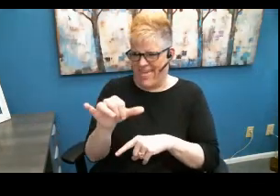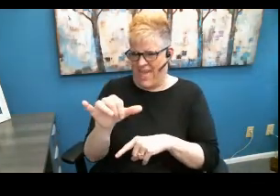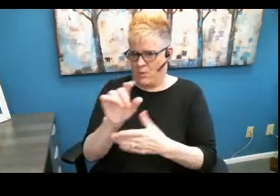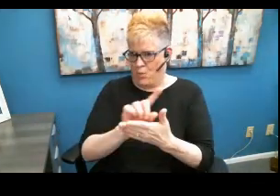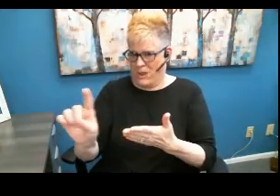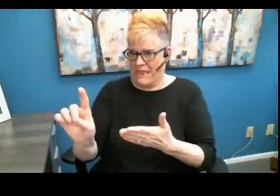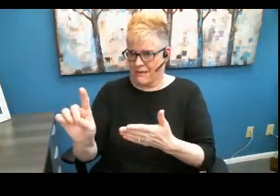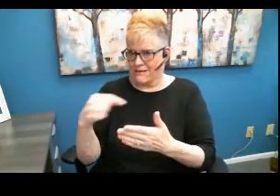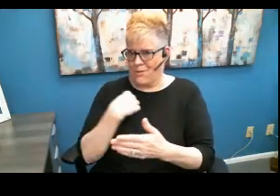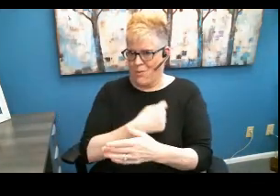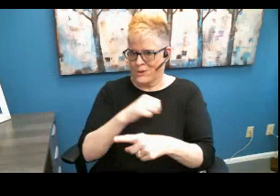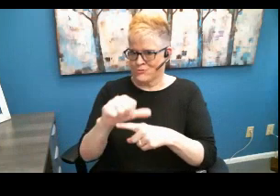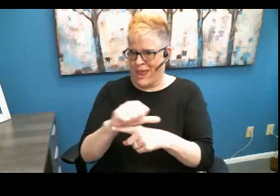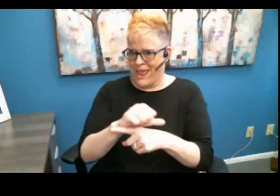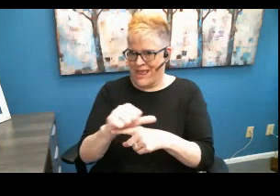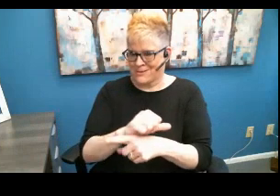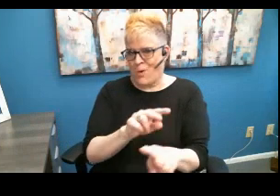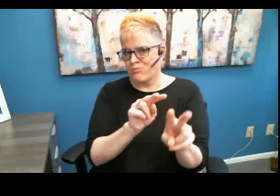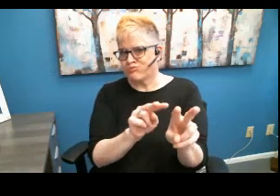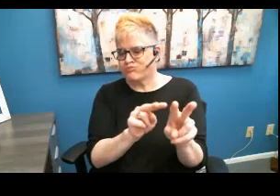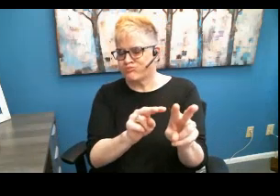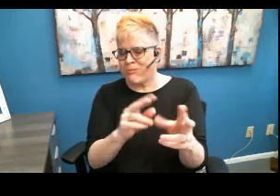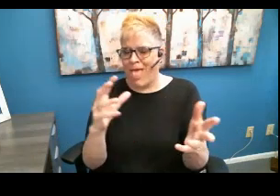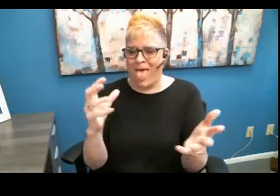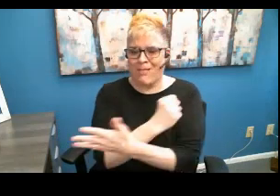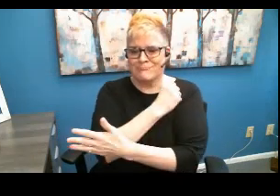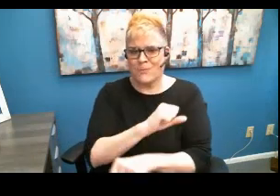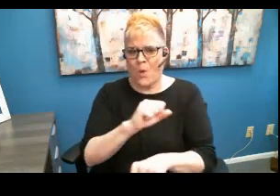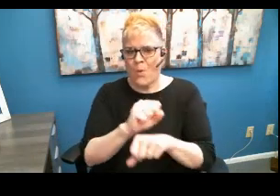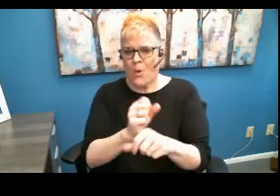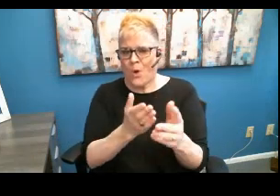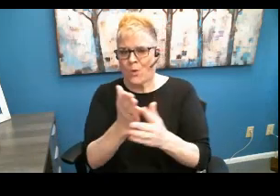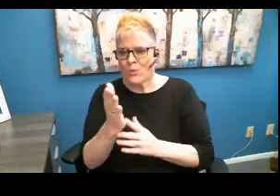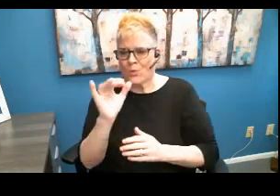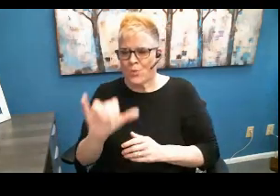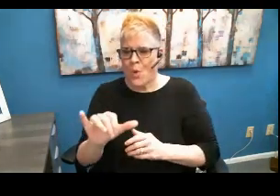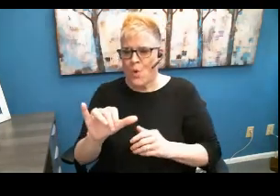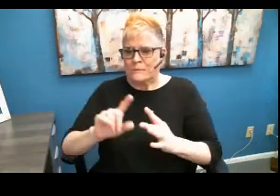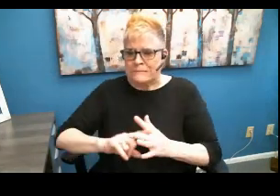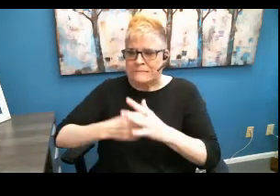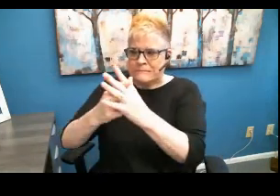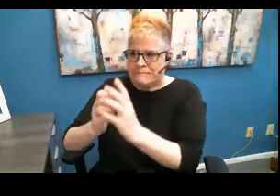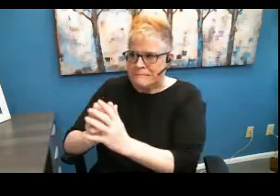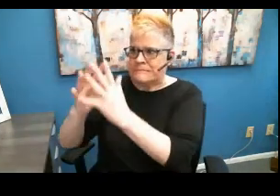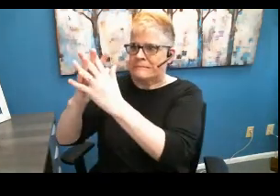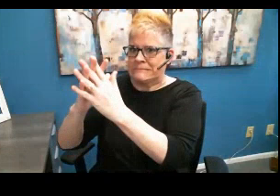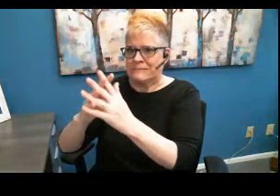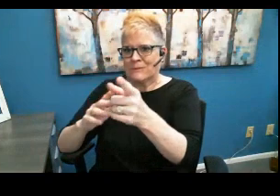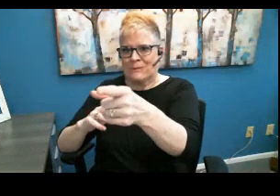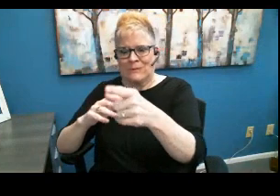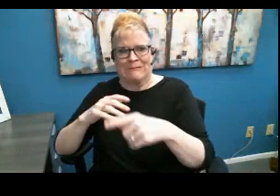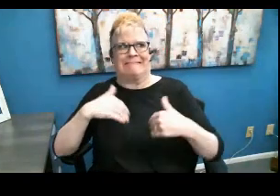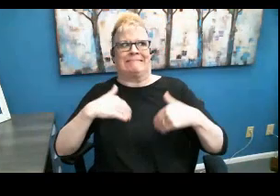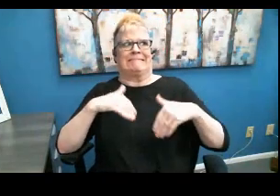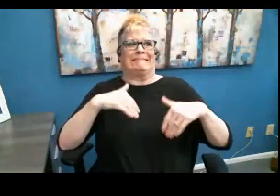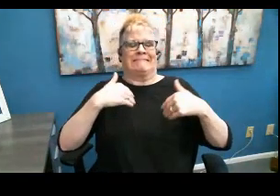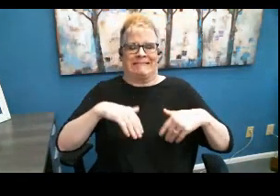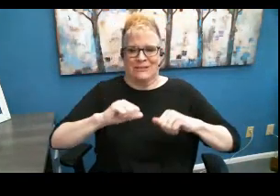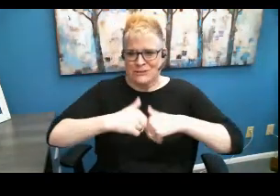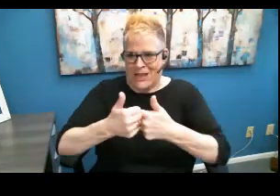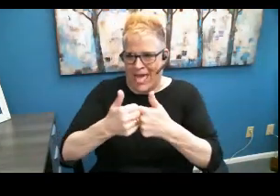So excited to see you guys get a chance to work through some of those restoration issues. It'll be a big big challenge to